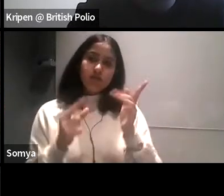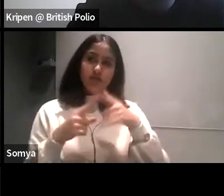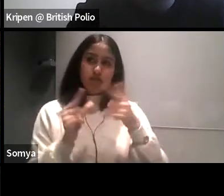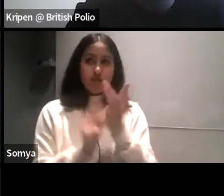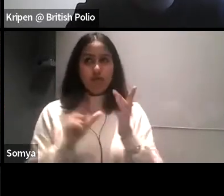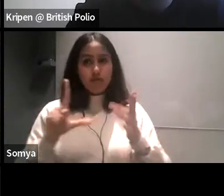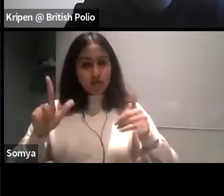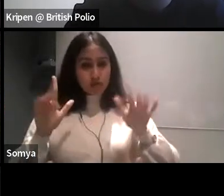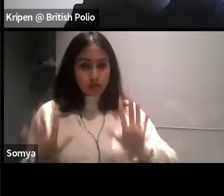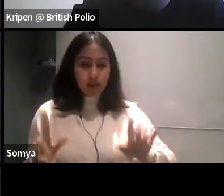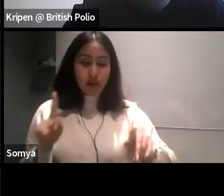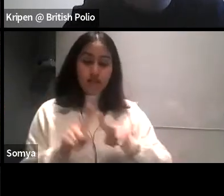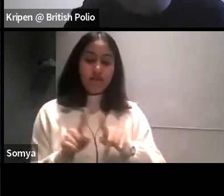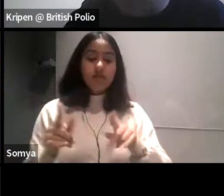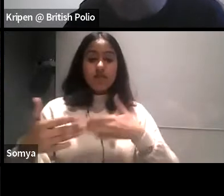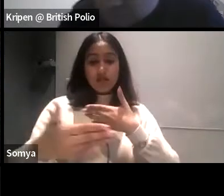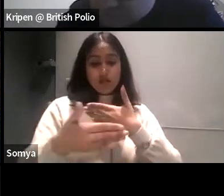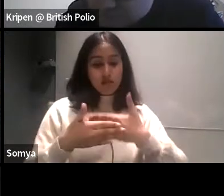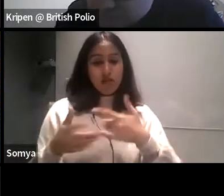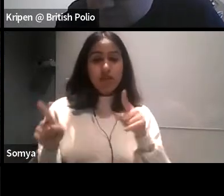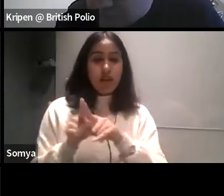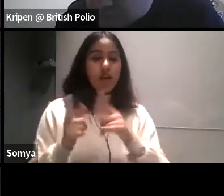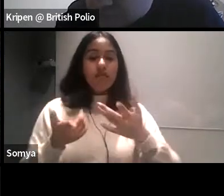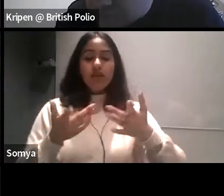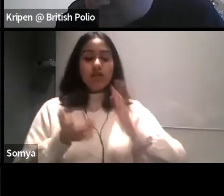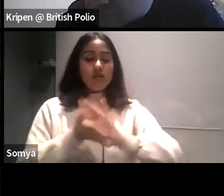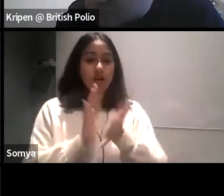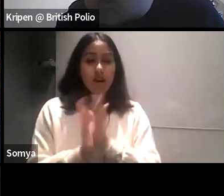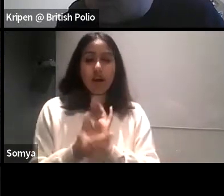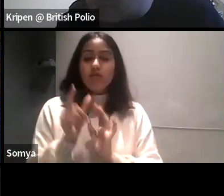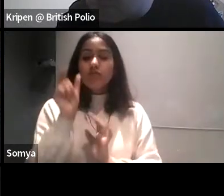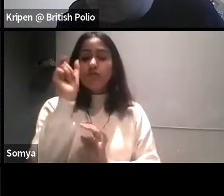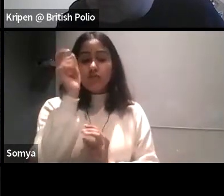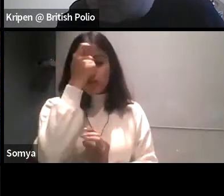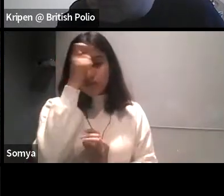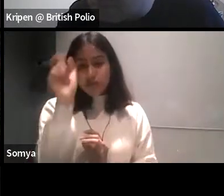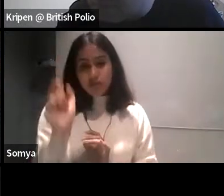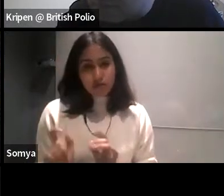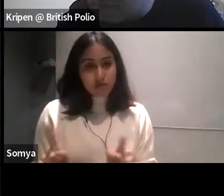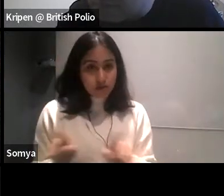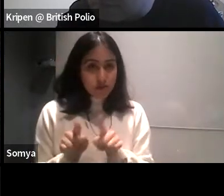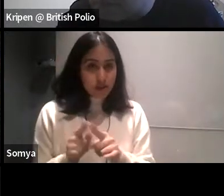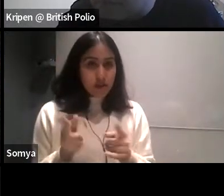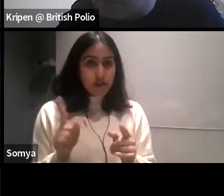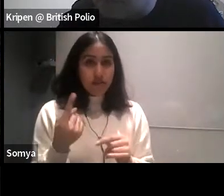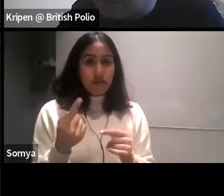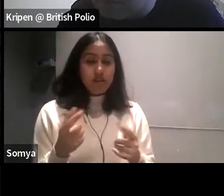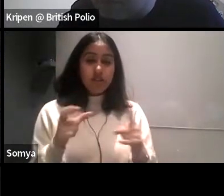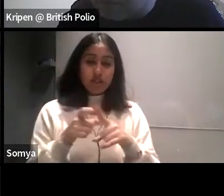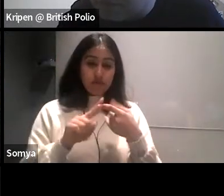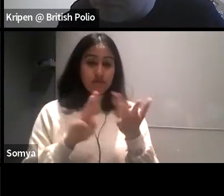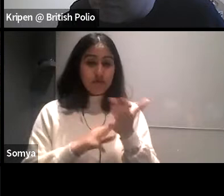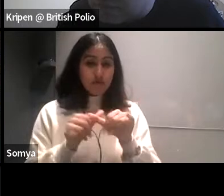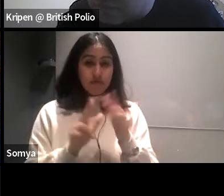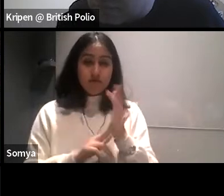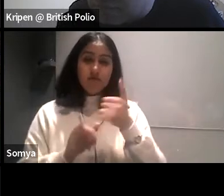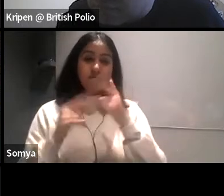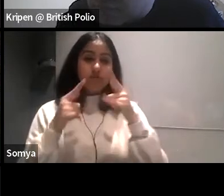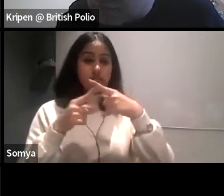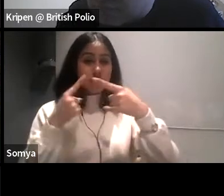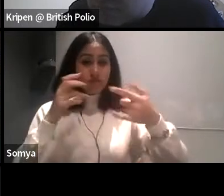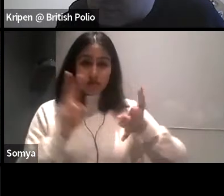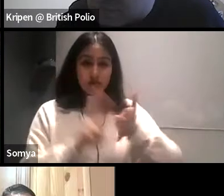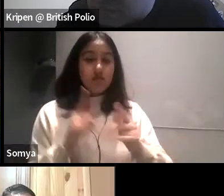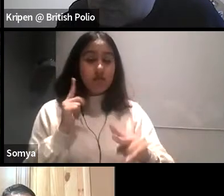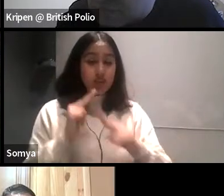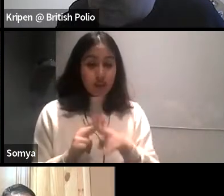brought us closer to understand each other's challenges and issues. They gave another dimension was that most of the people who were